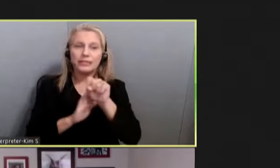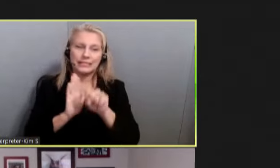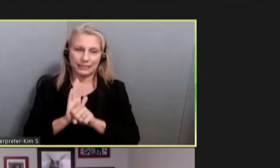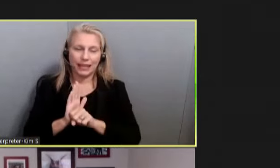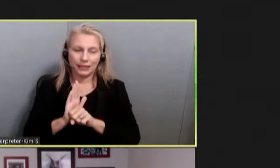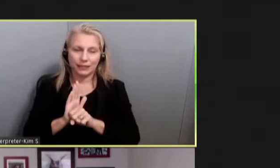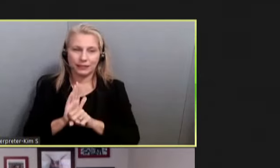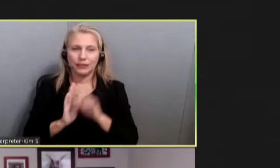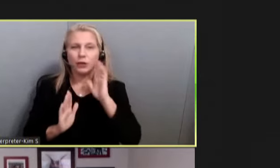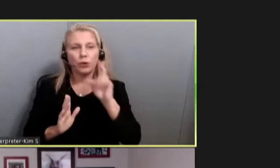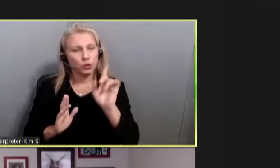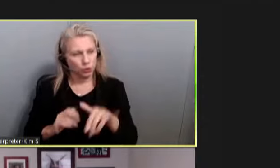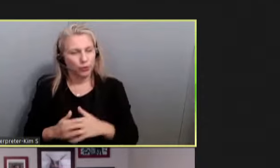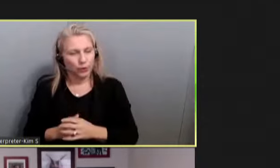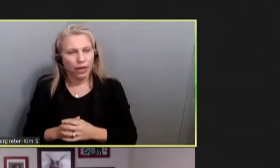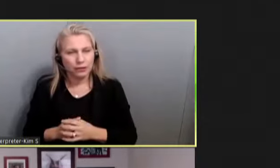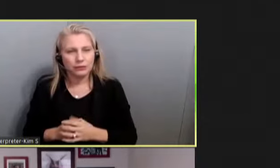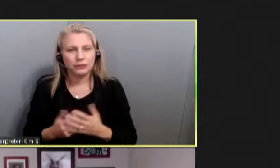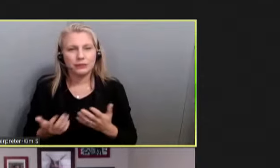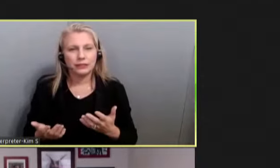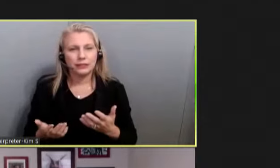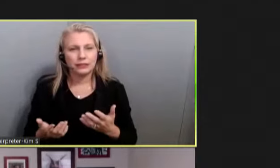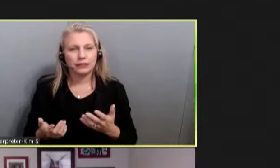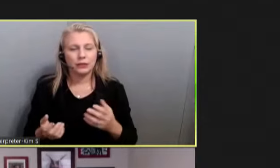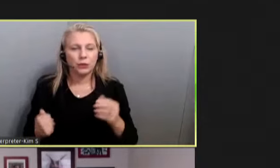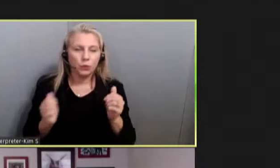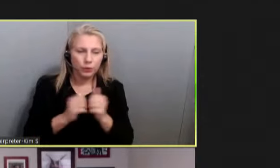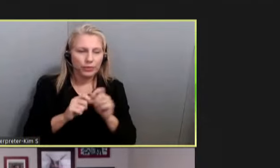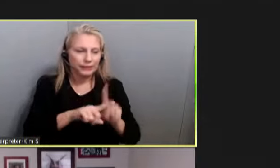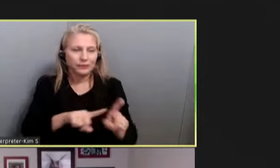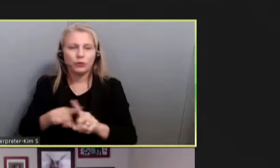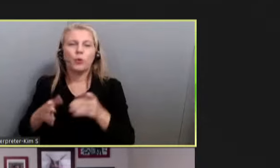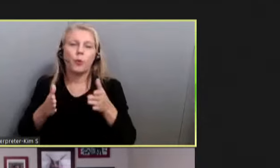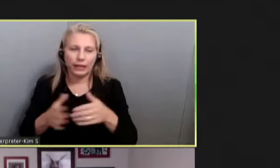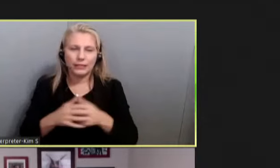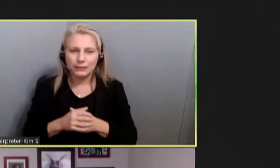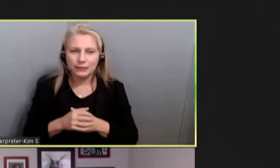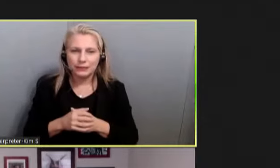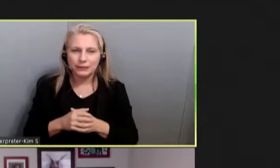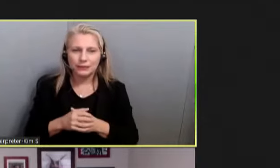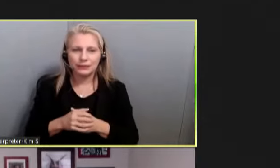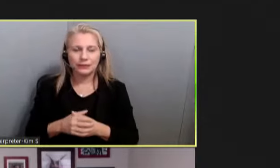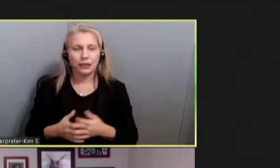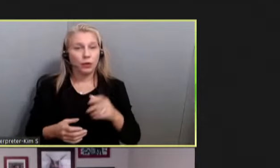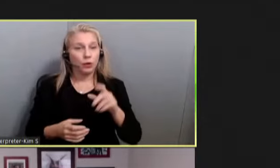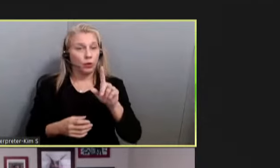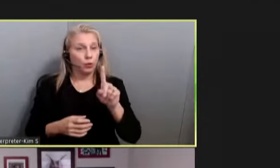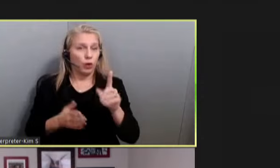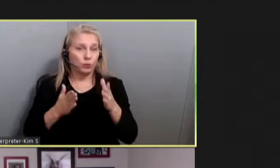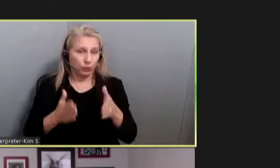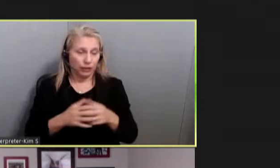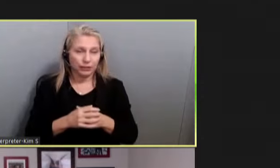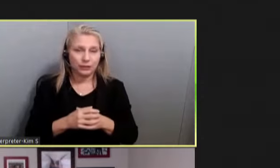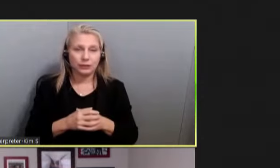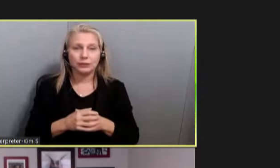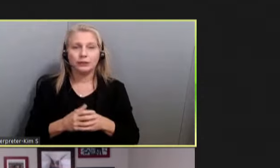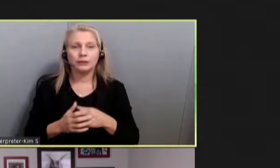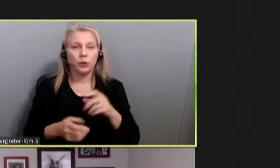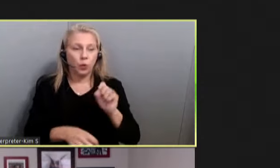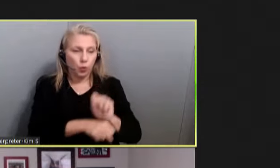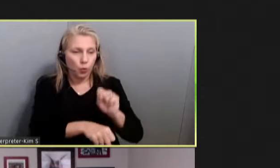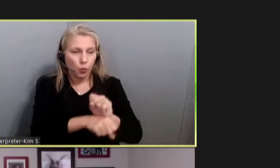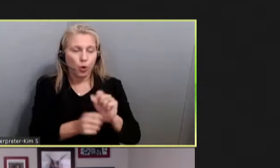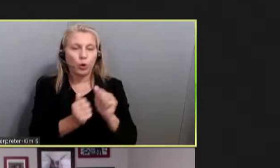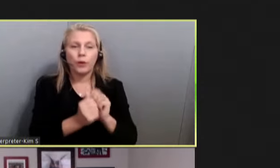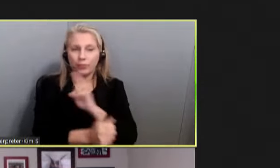And we're going to do that in a combination of ways. Really taking two paths. One of those is to work with